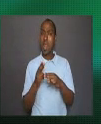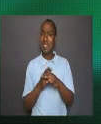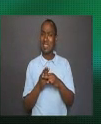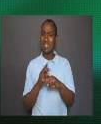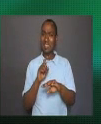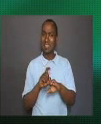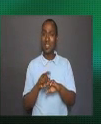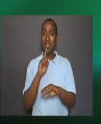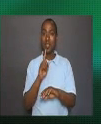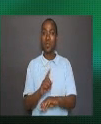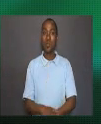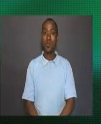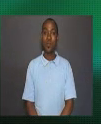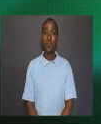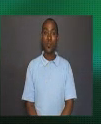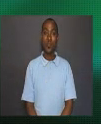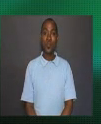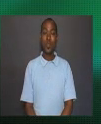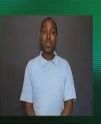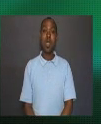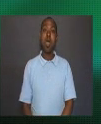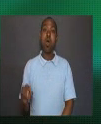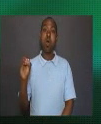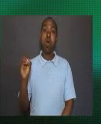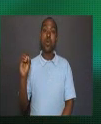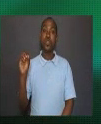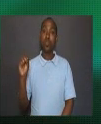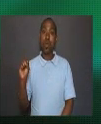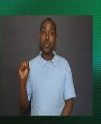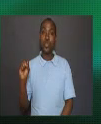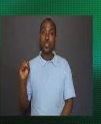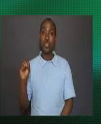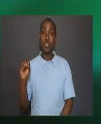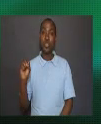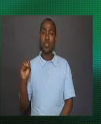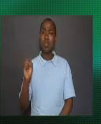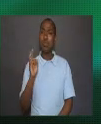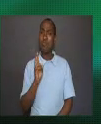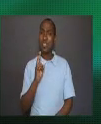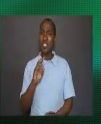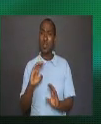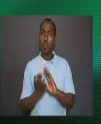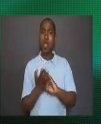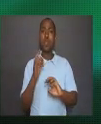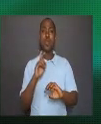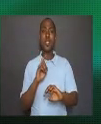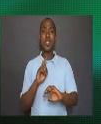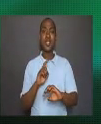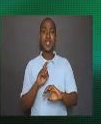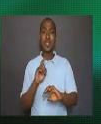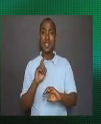time. If osmosis does not occur quickly, the plant